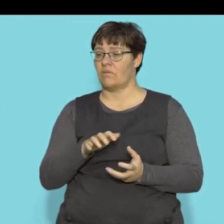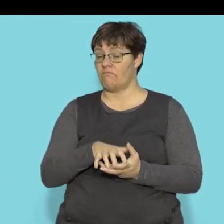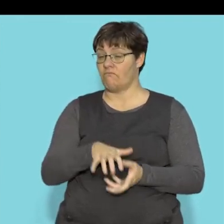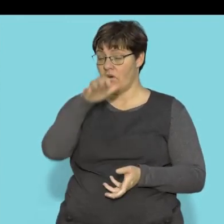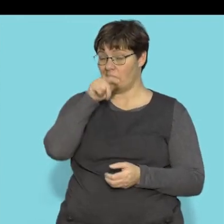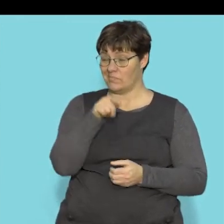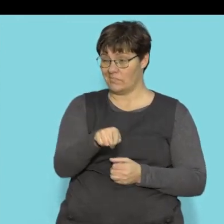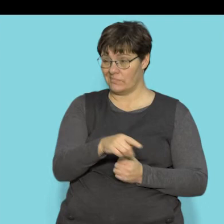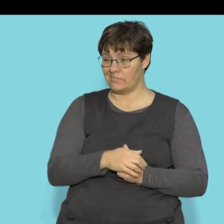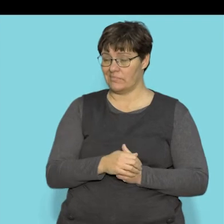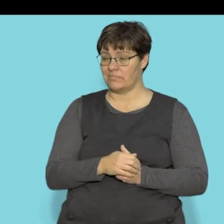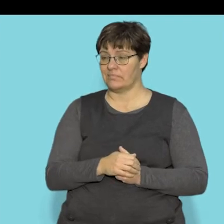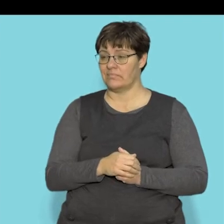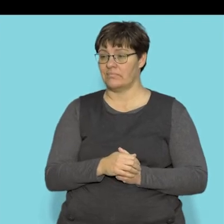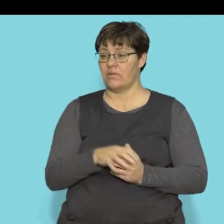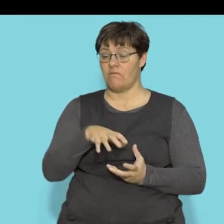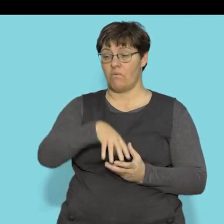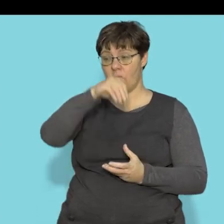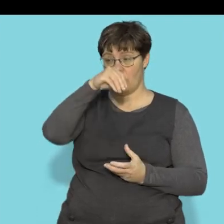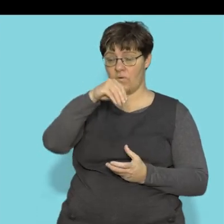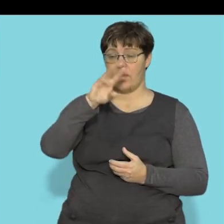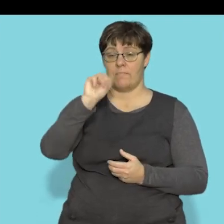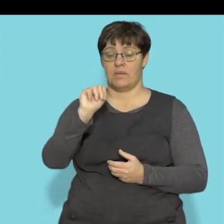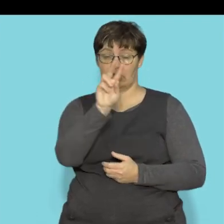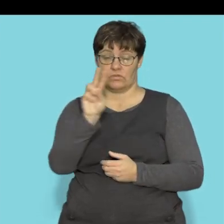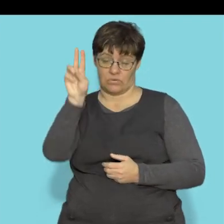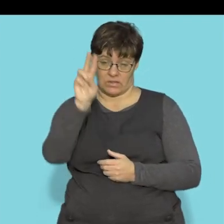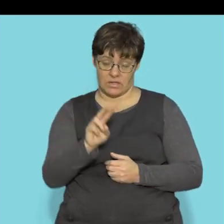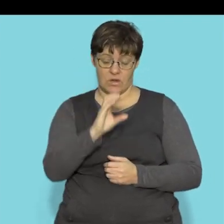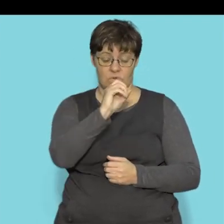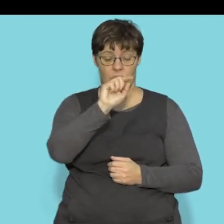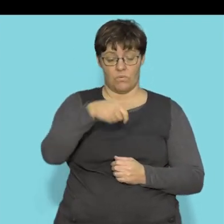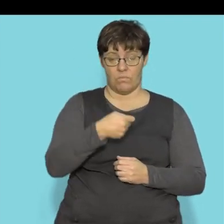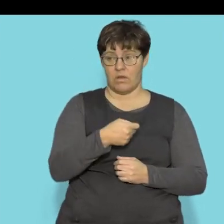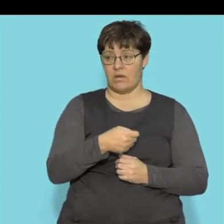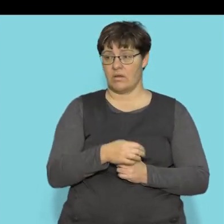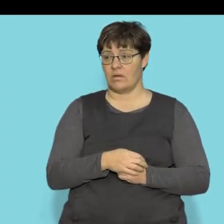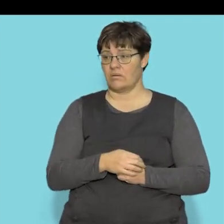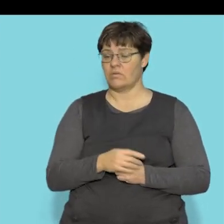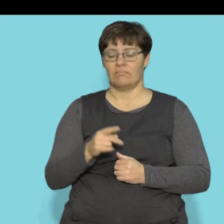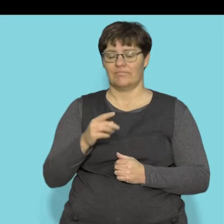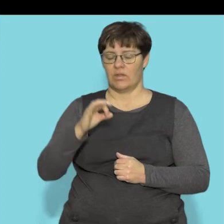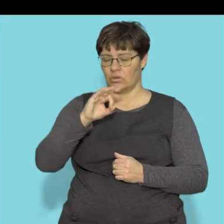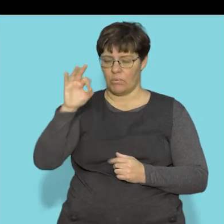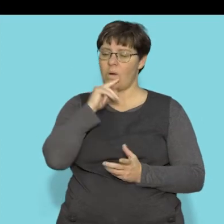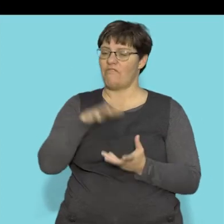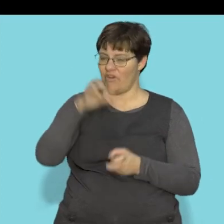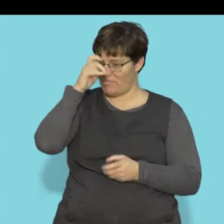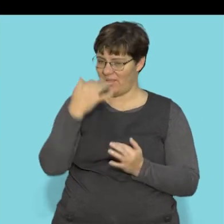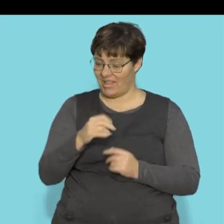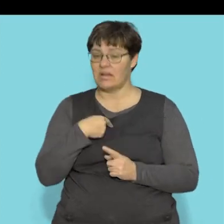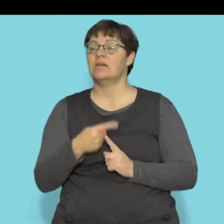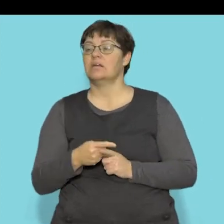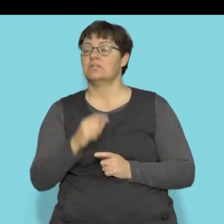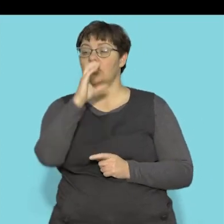So the volume of the cone is this is going to be a cubed because it's a volume,